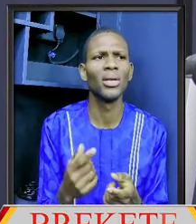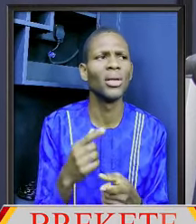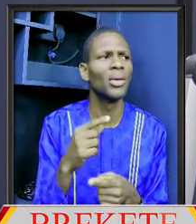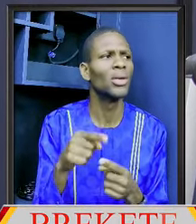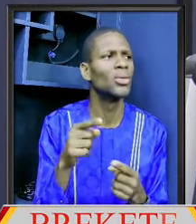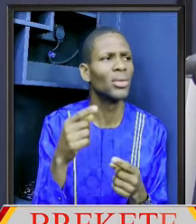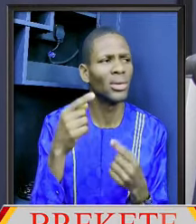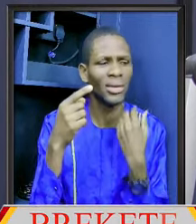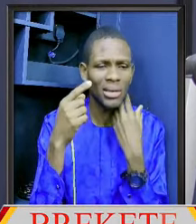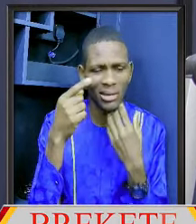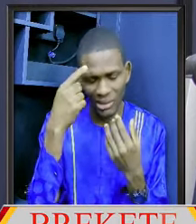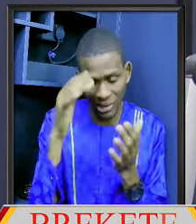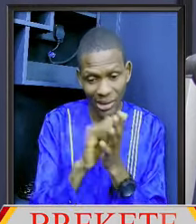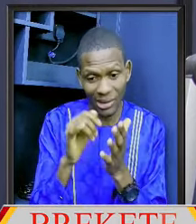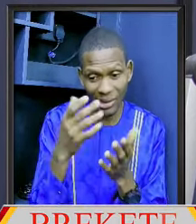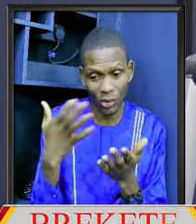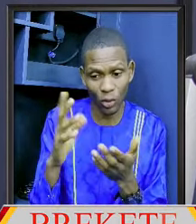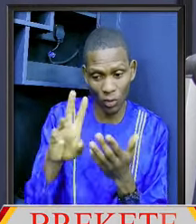you see the